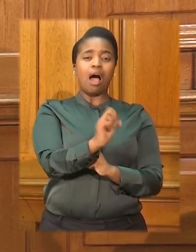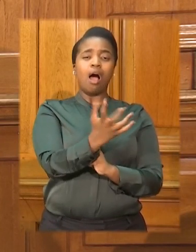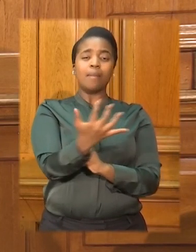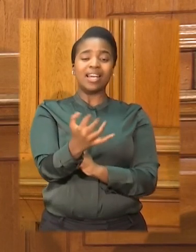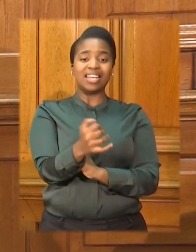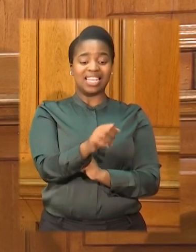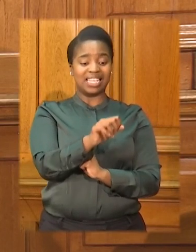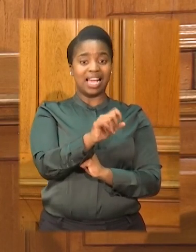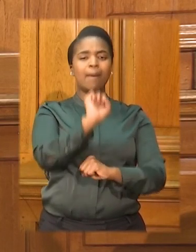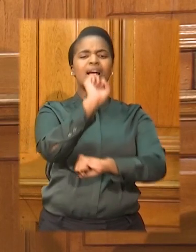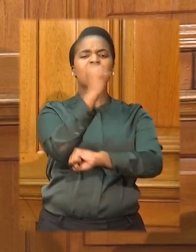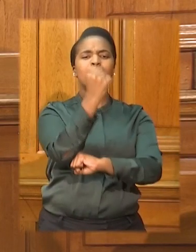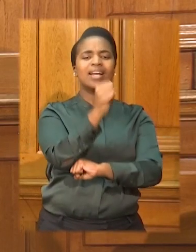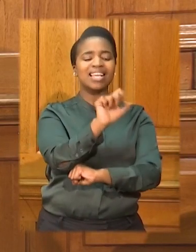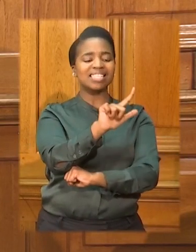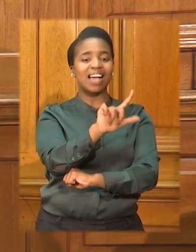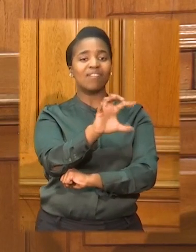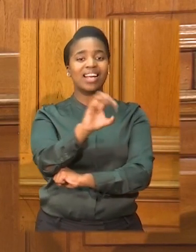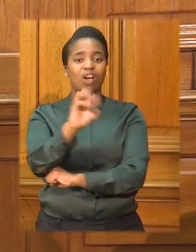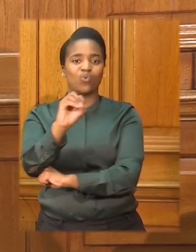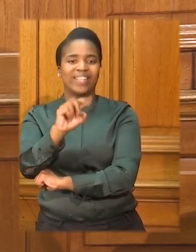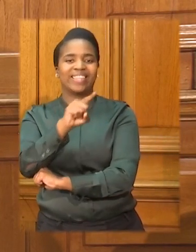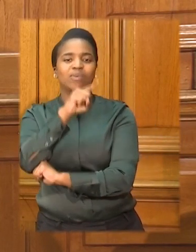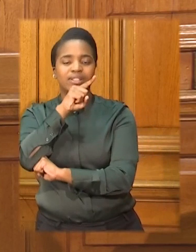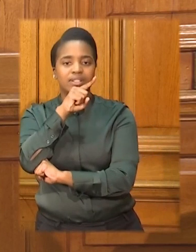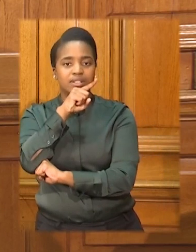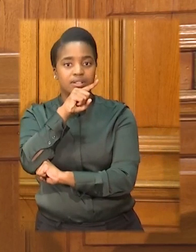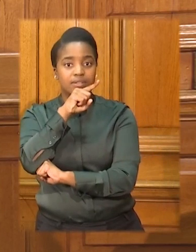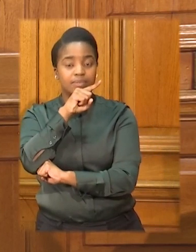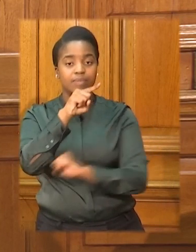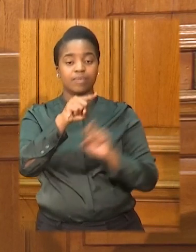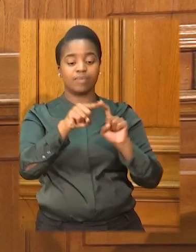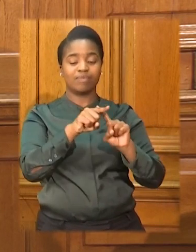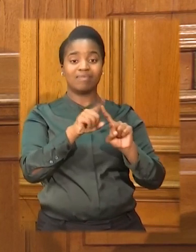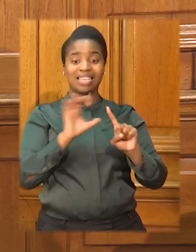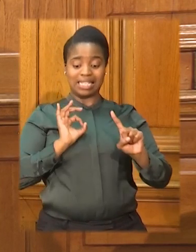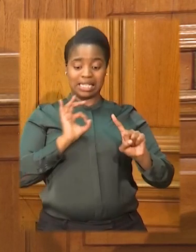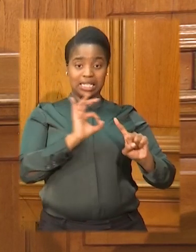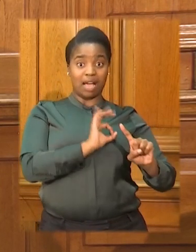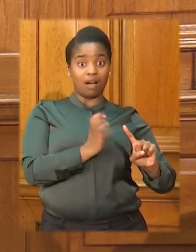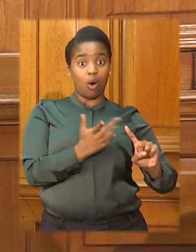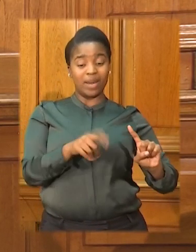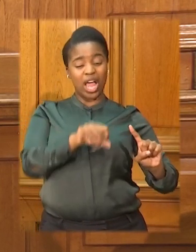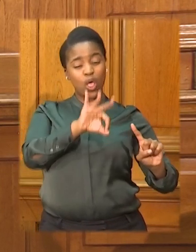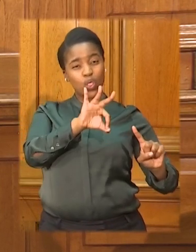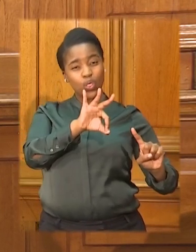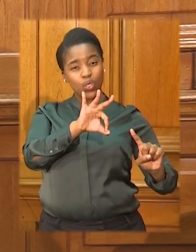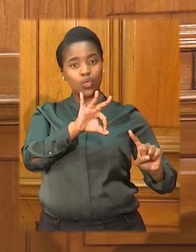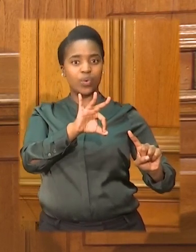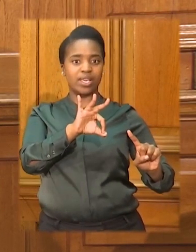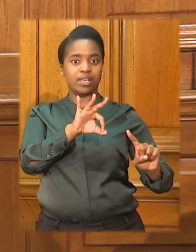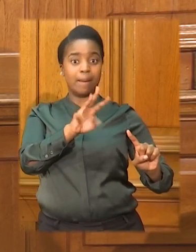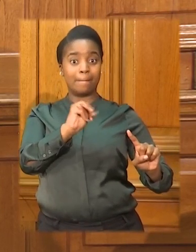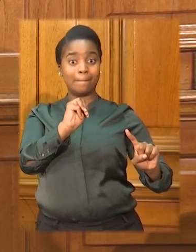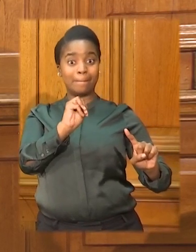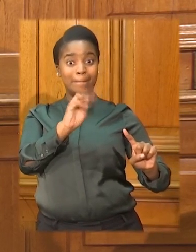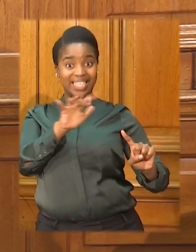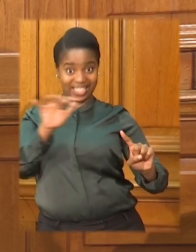700,000 firms and more than 3 million employees through this difficult